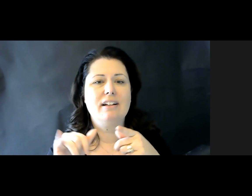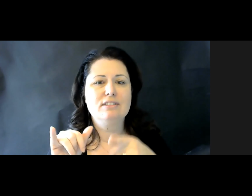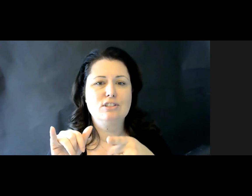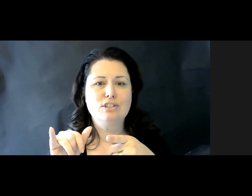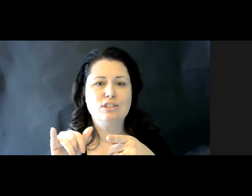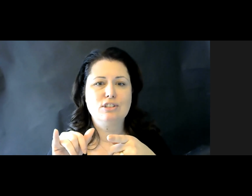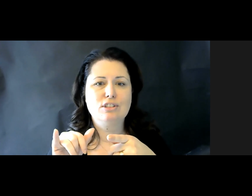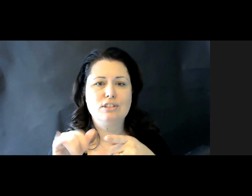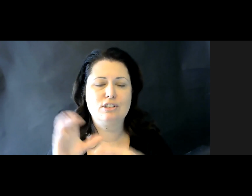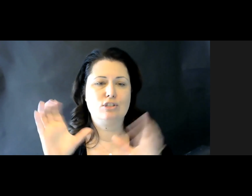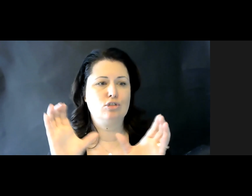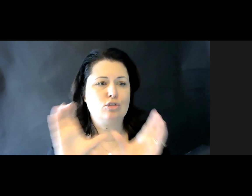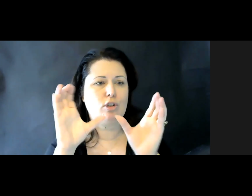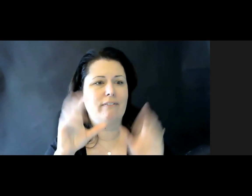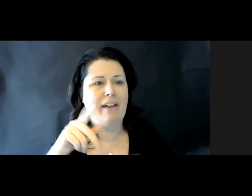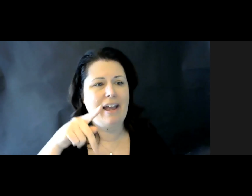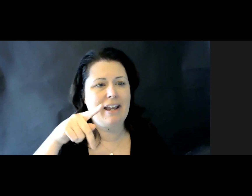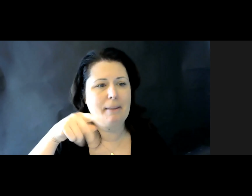our certified peers,